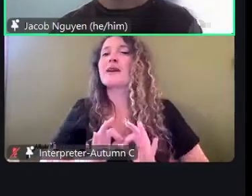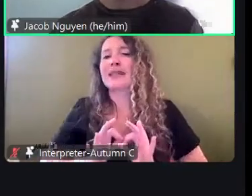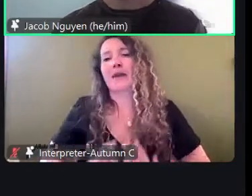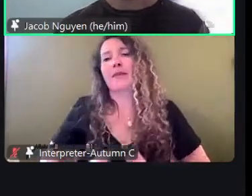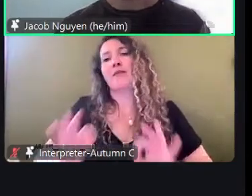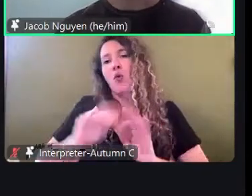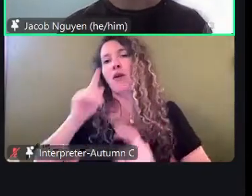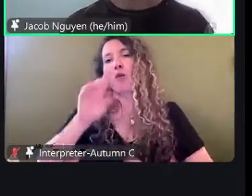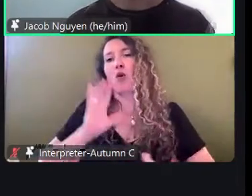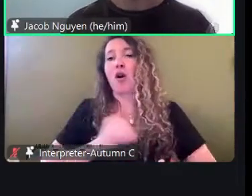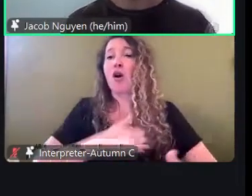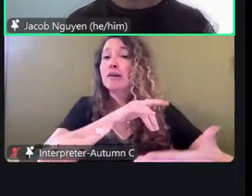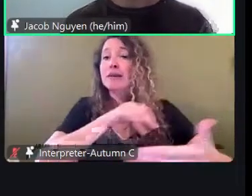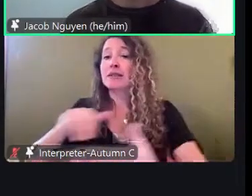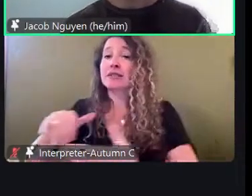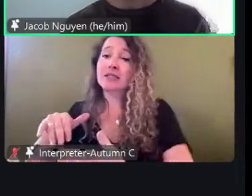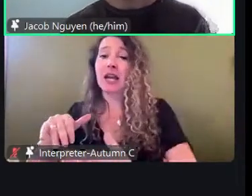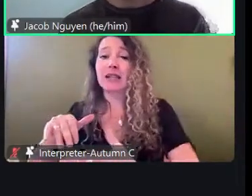study's integrity.